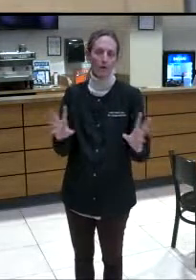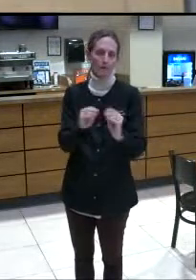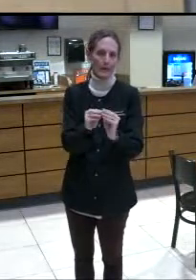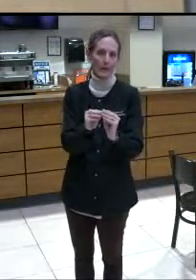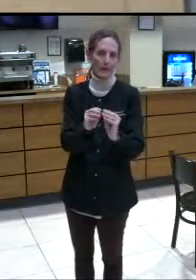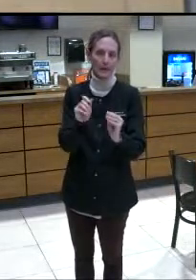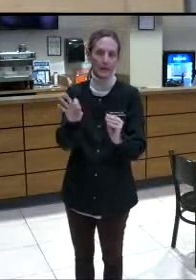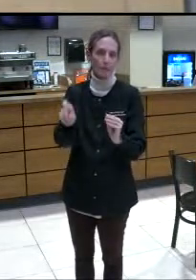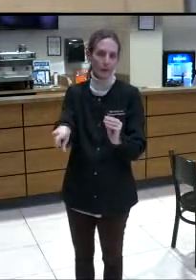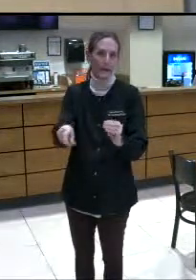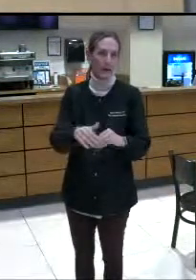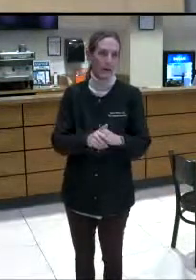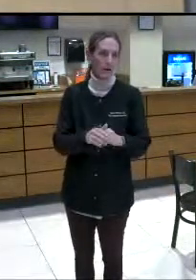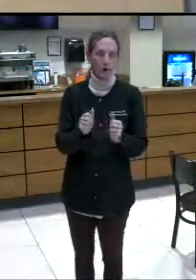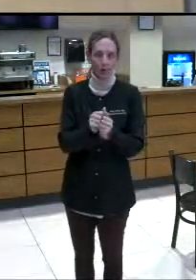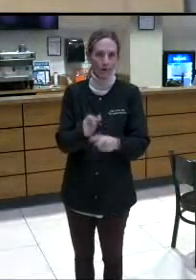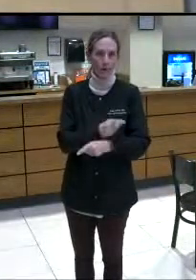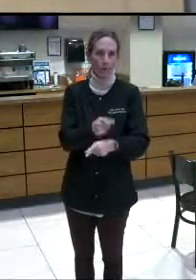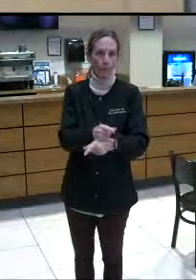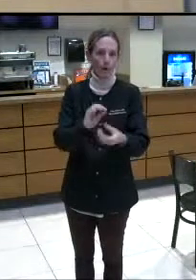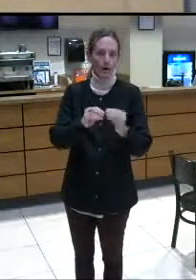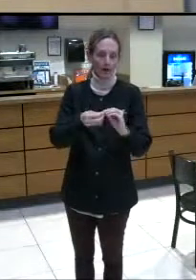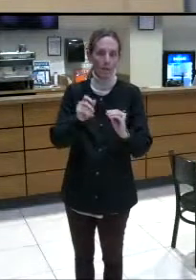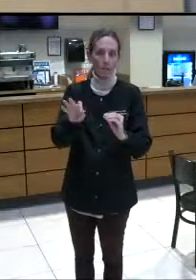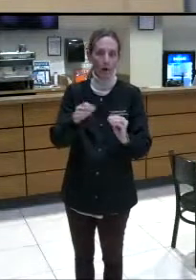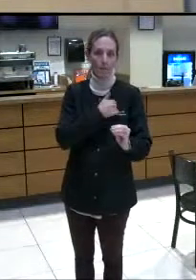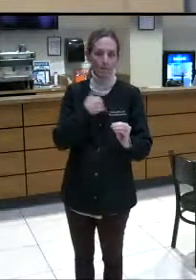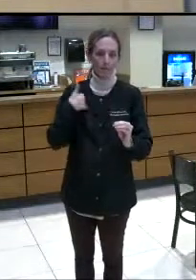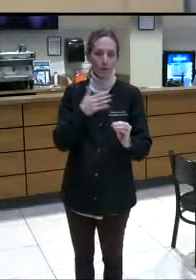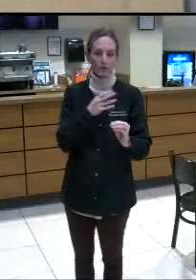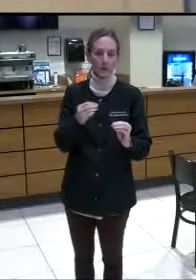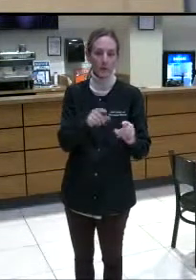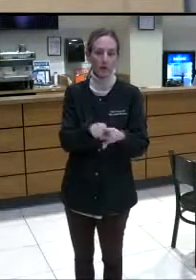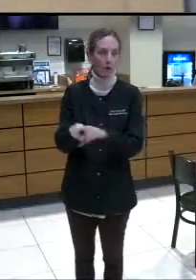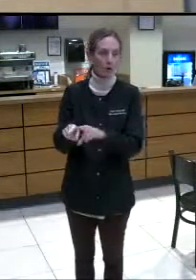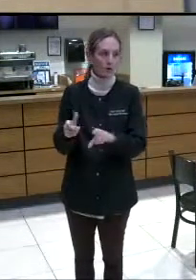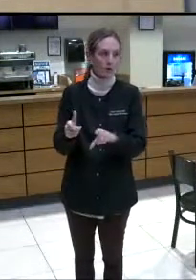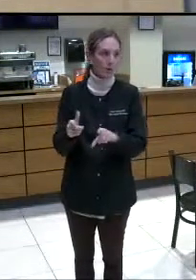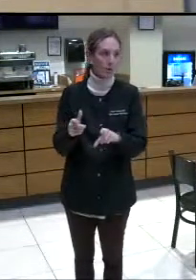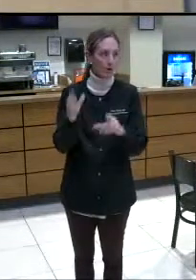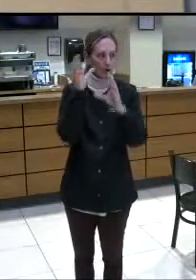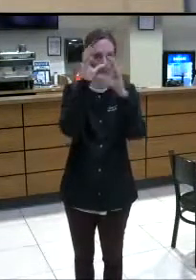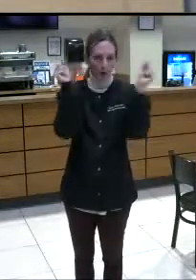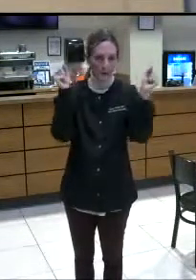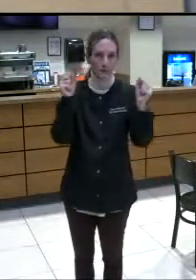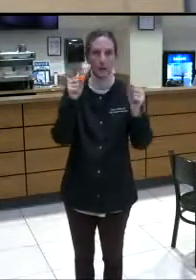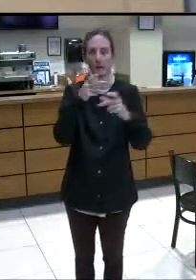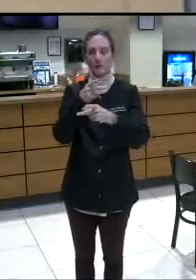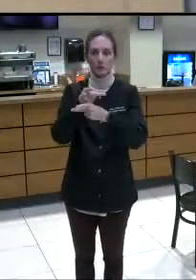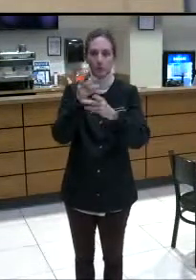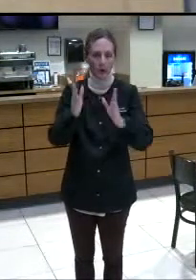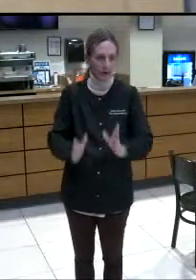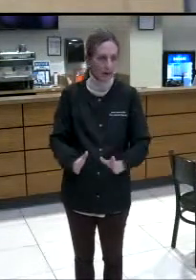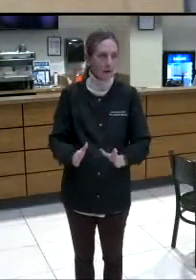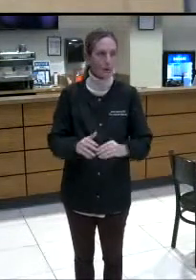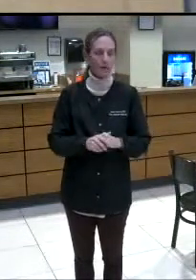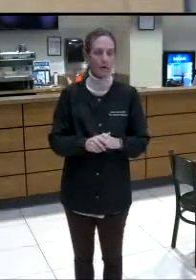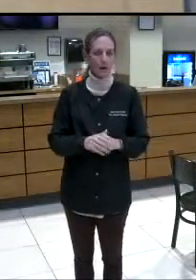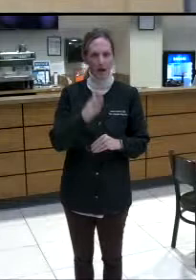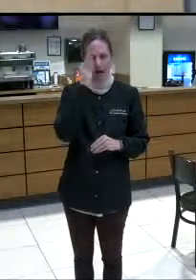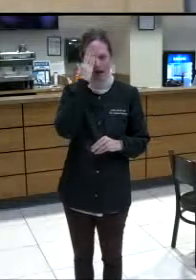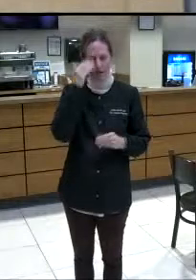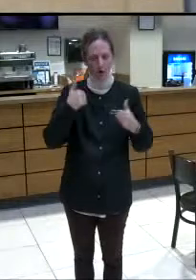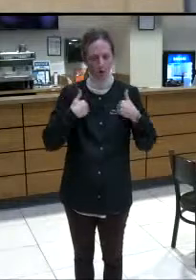the appropriate amount of members. That also rests with the president or a superintendent. I know we did